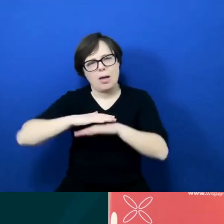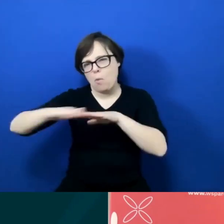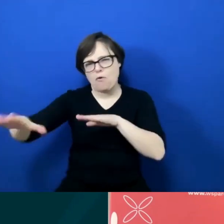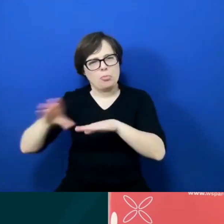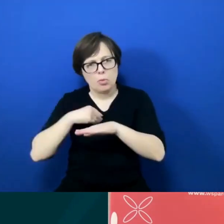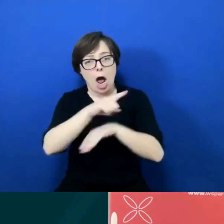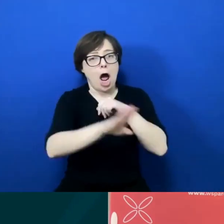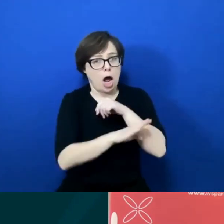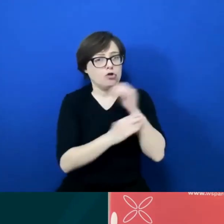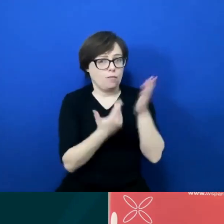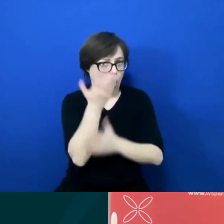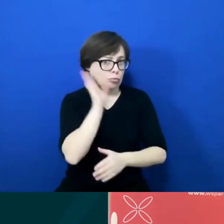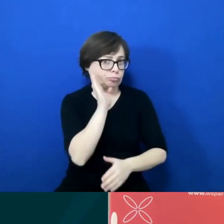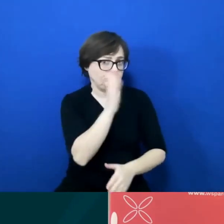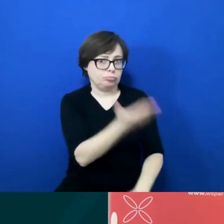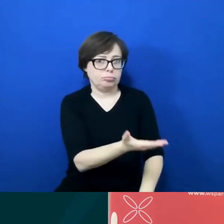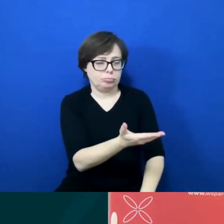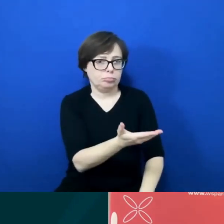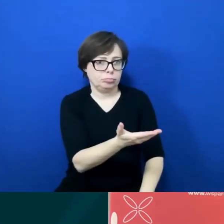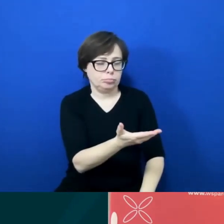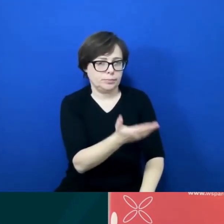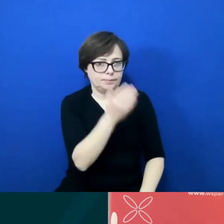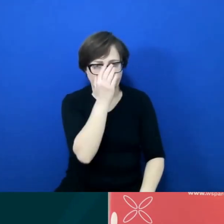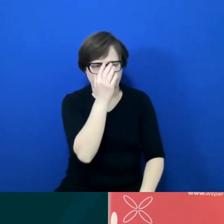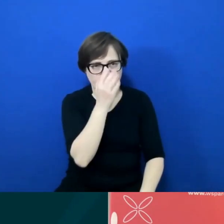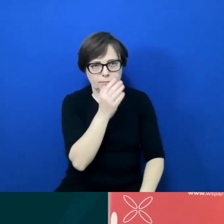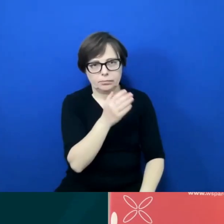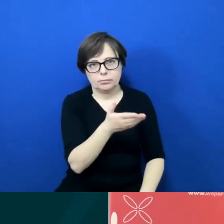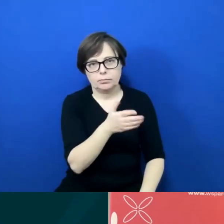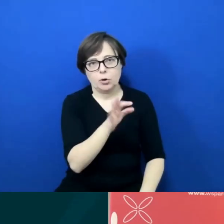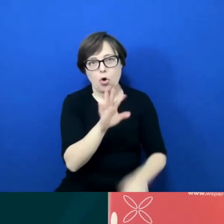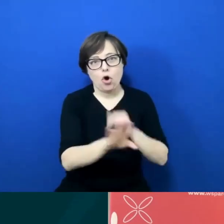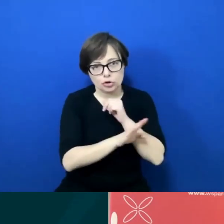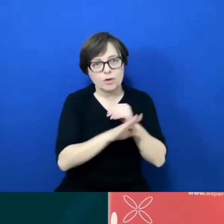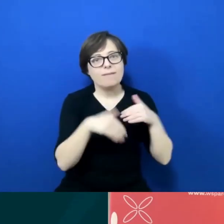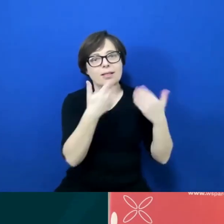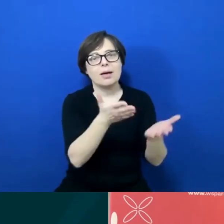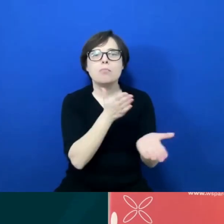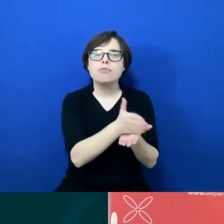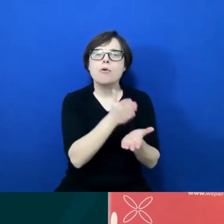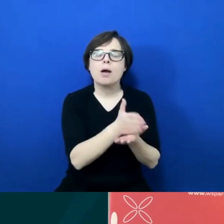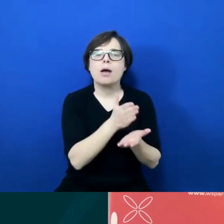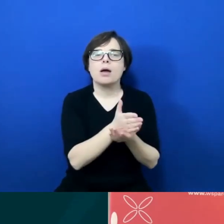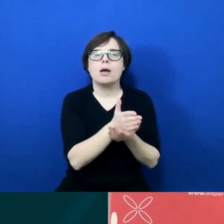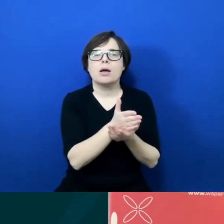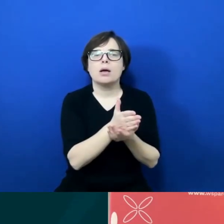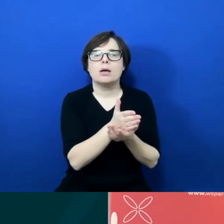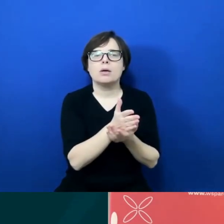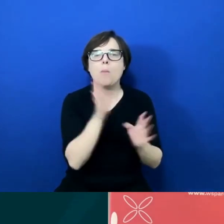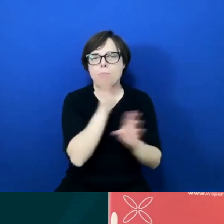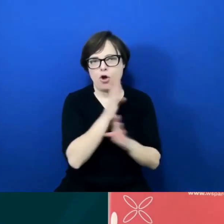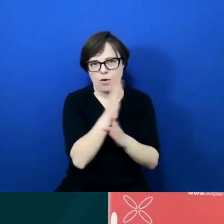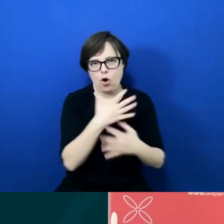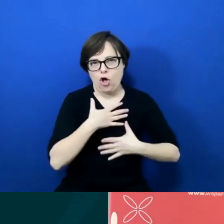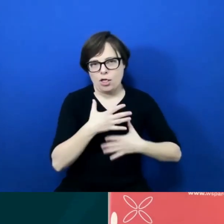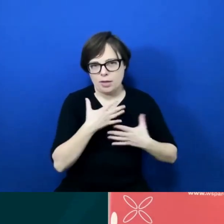really helps the trees to have more oxygen in the soil. So because in Lausanne, for example, we